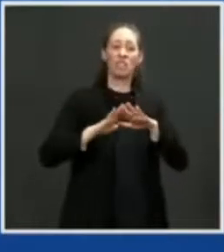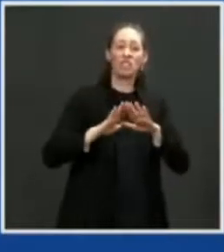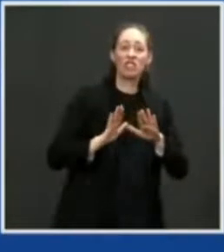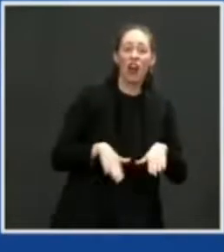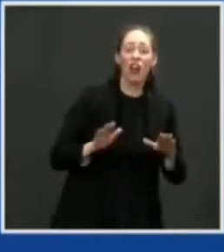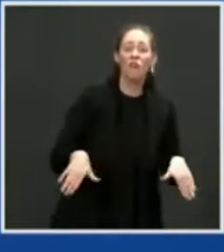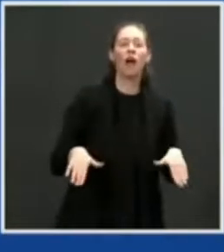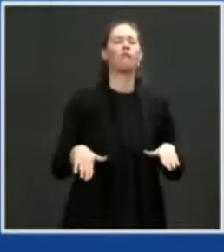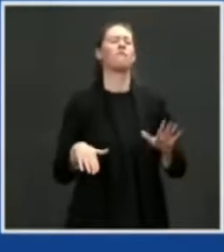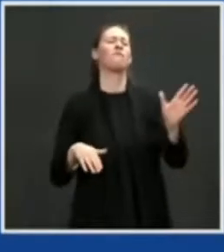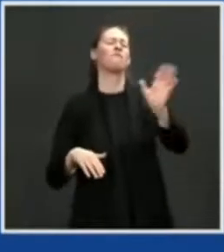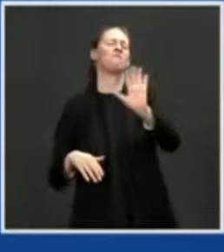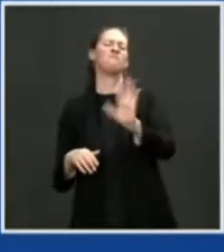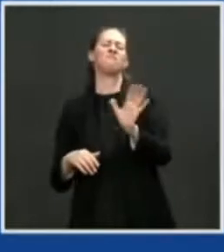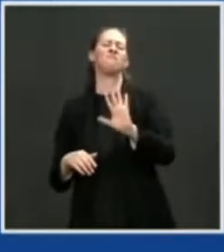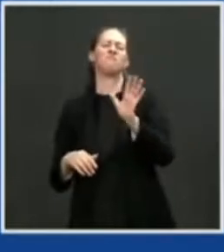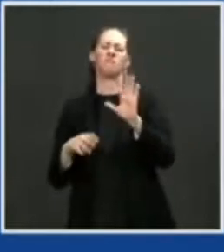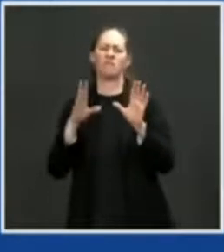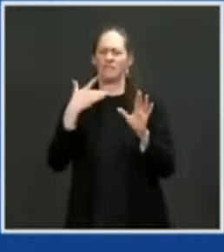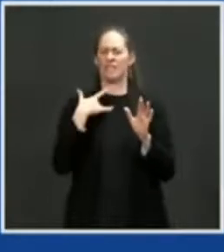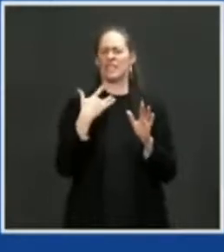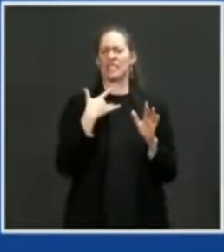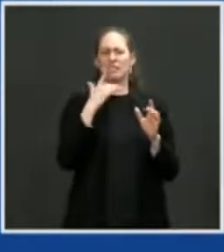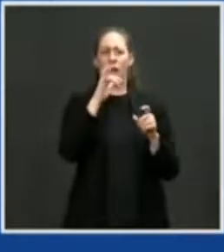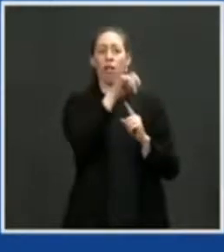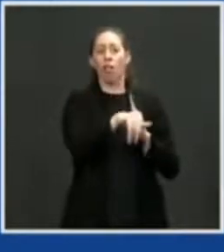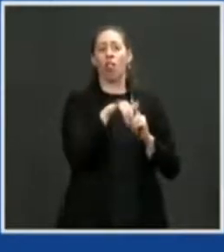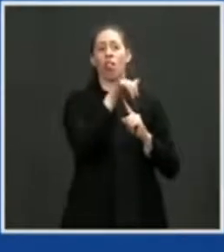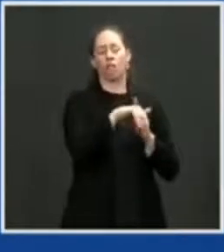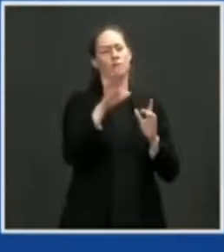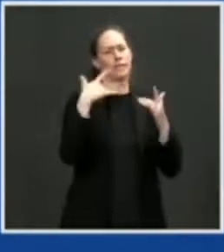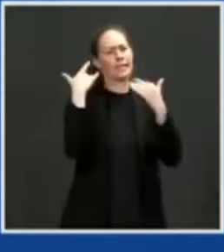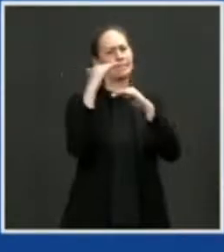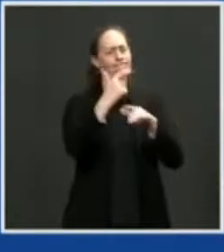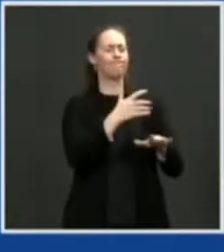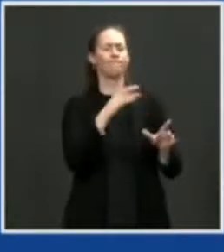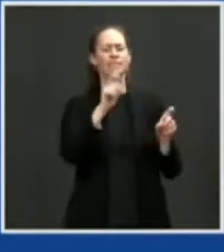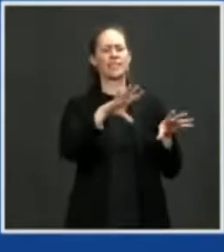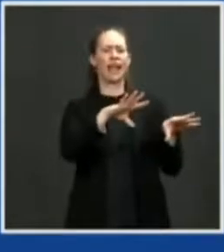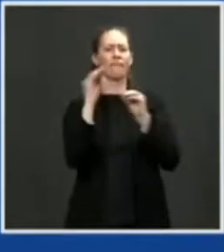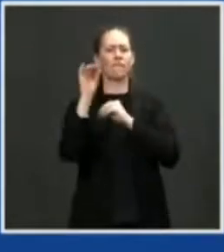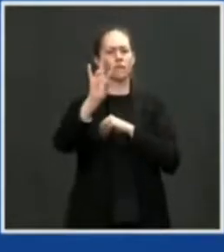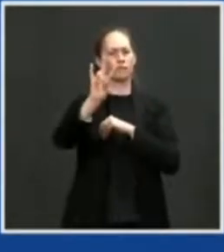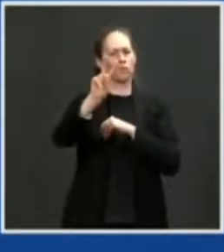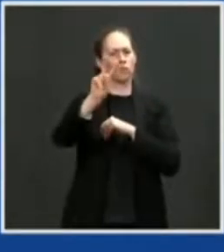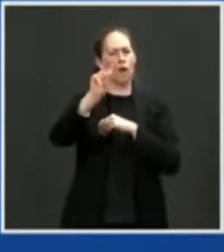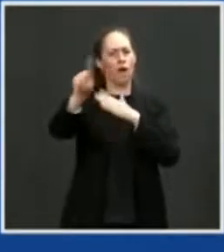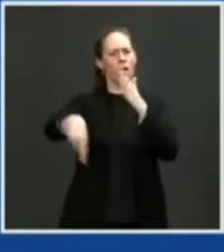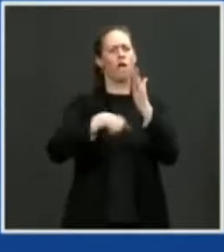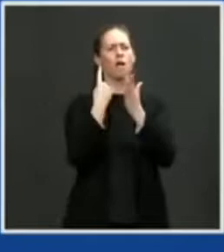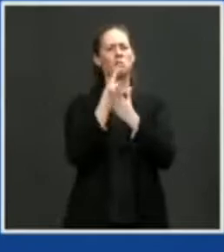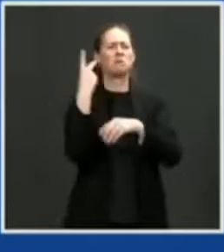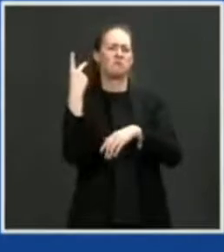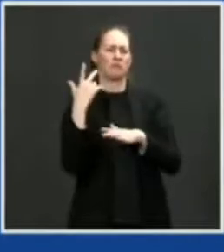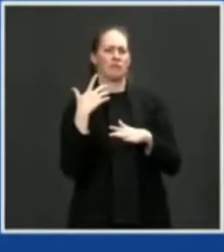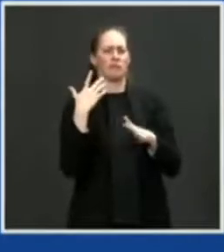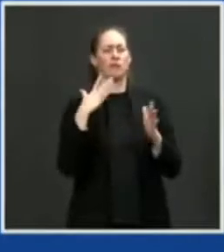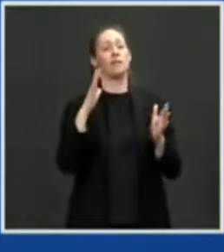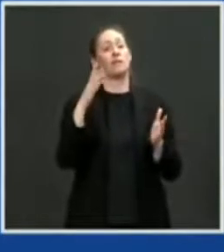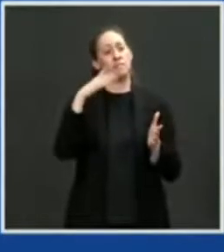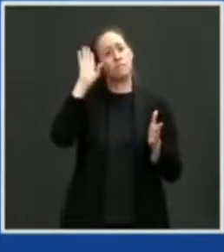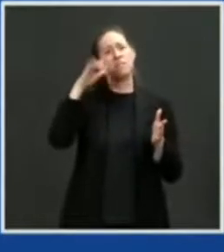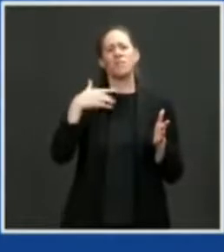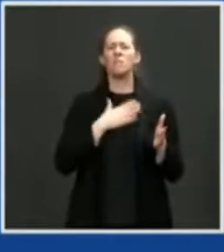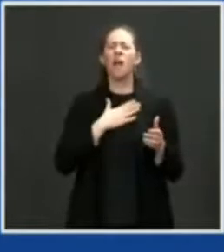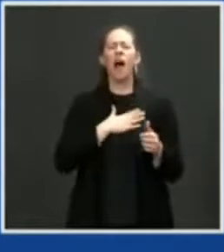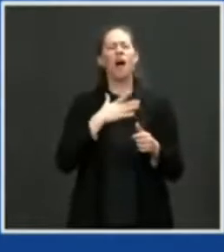in any longer than 72 hours. 72 hours. I went to, for example, I used all the resources available to me. Went to the